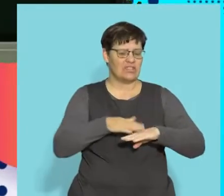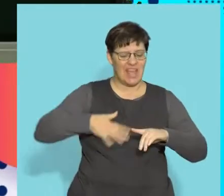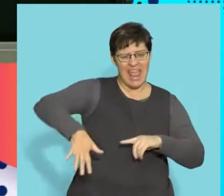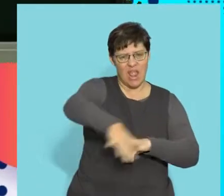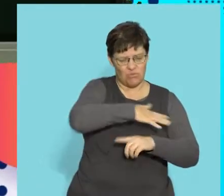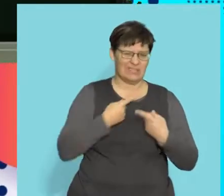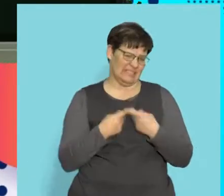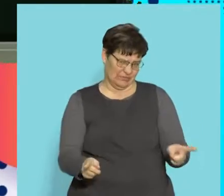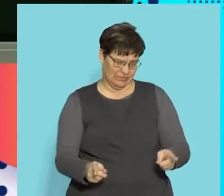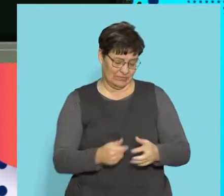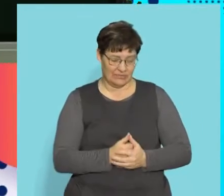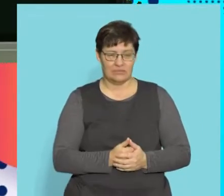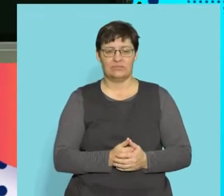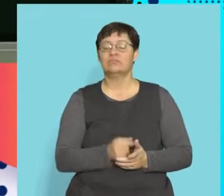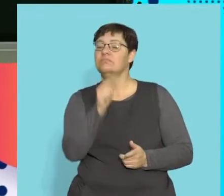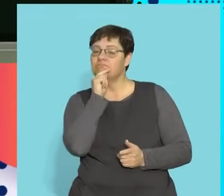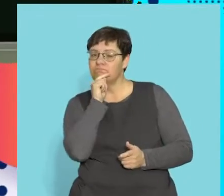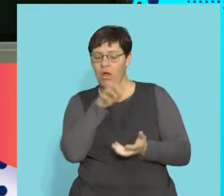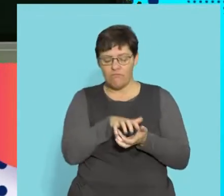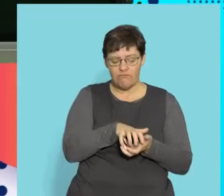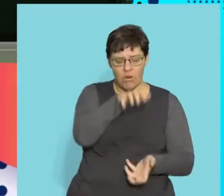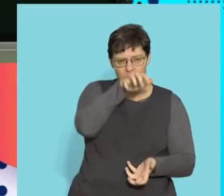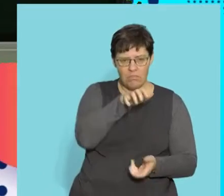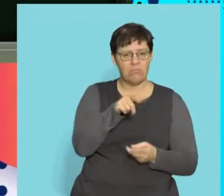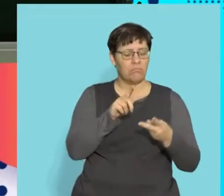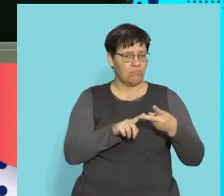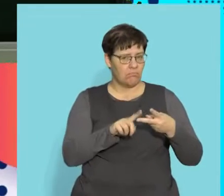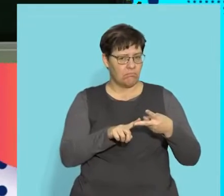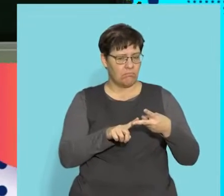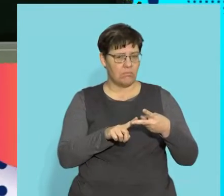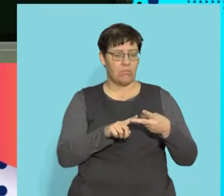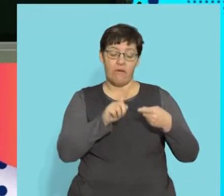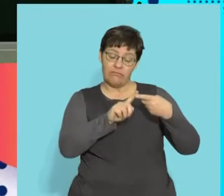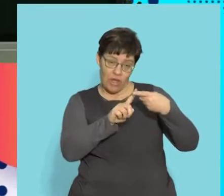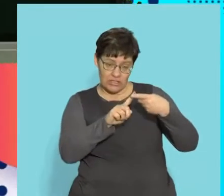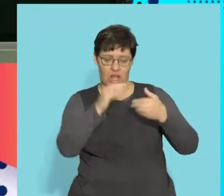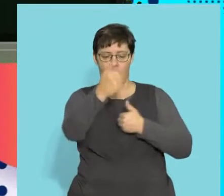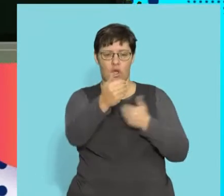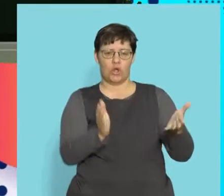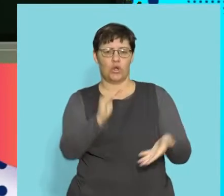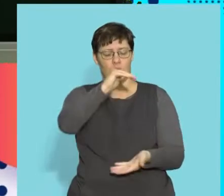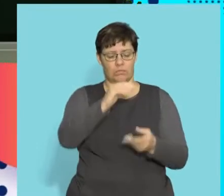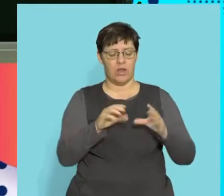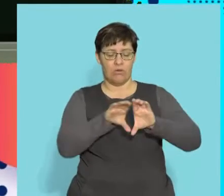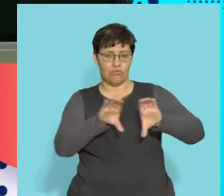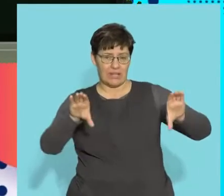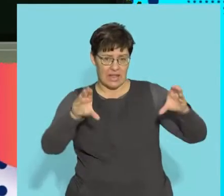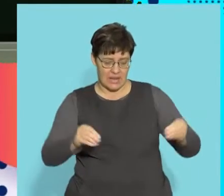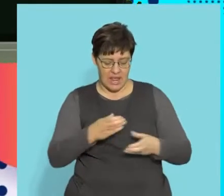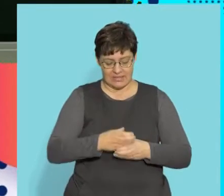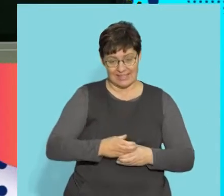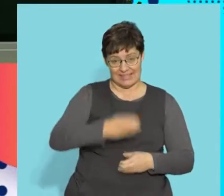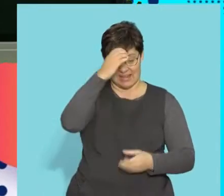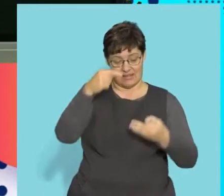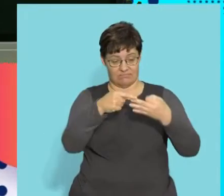area. Then we defined what the volume of a cube is, a rectangular prism, and a